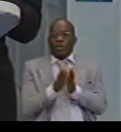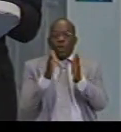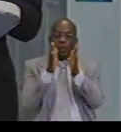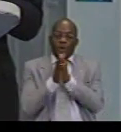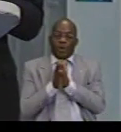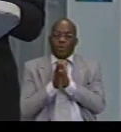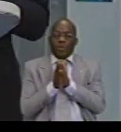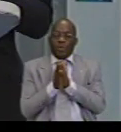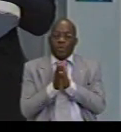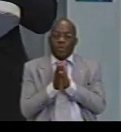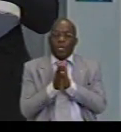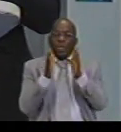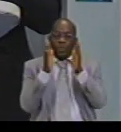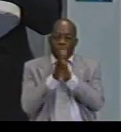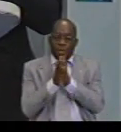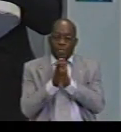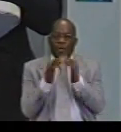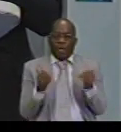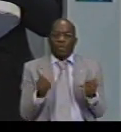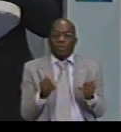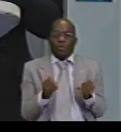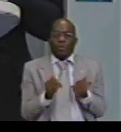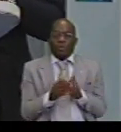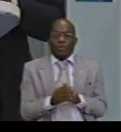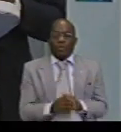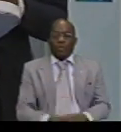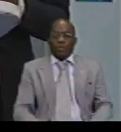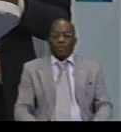Lord. Pray now.